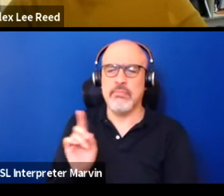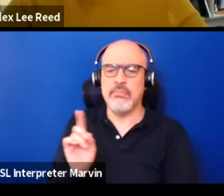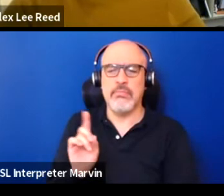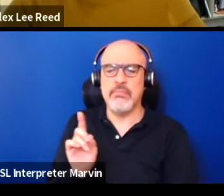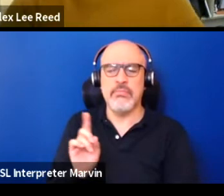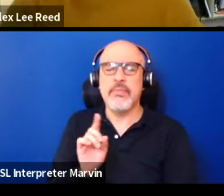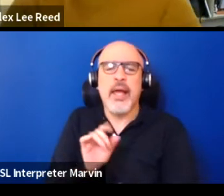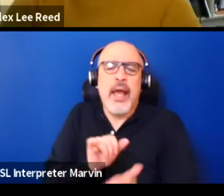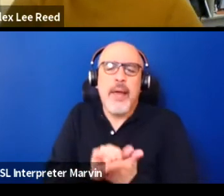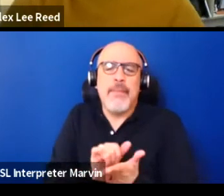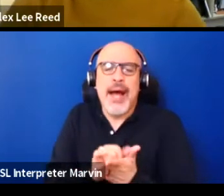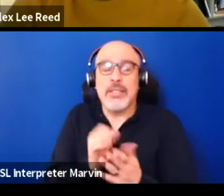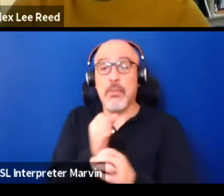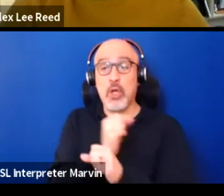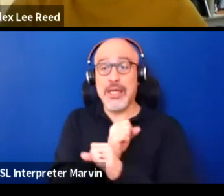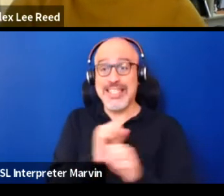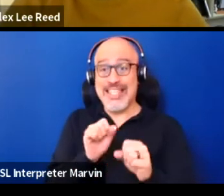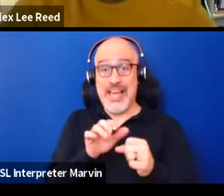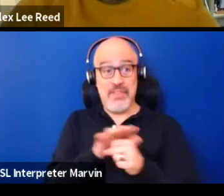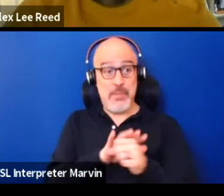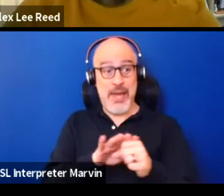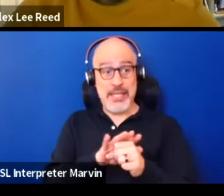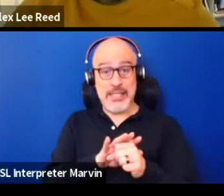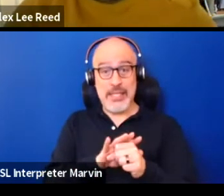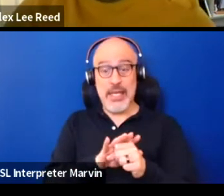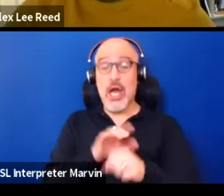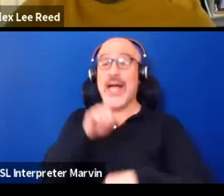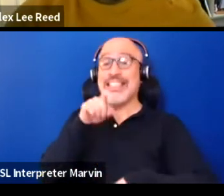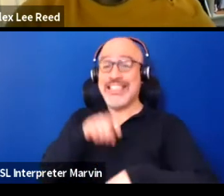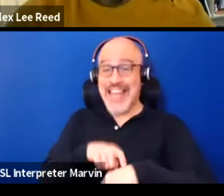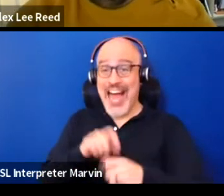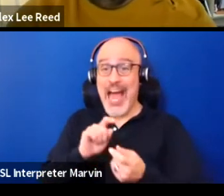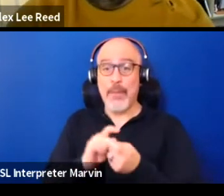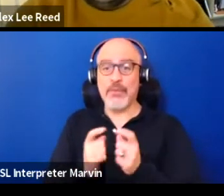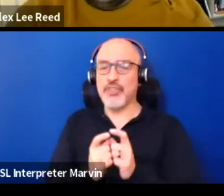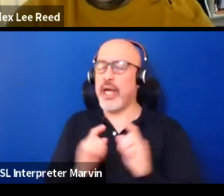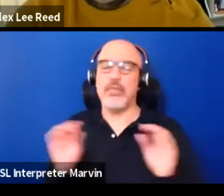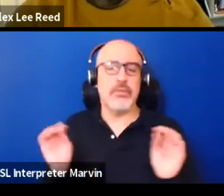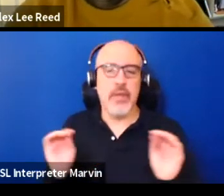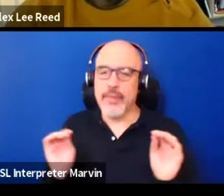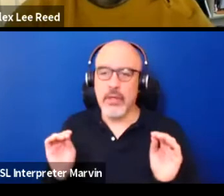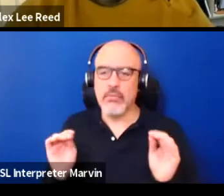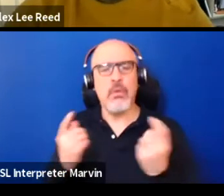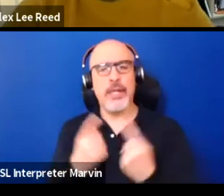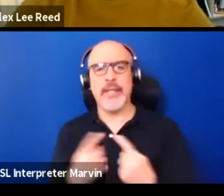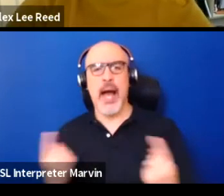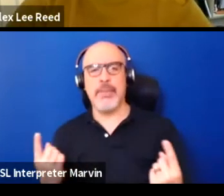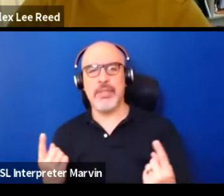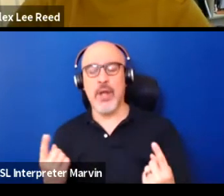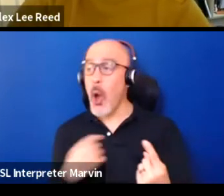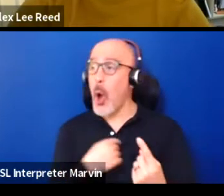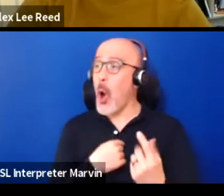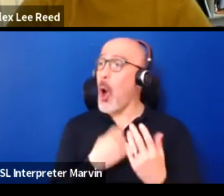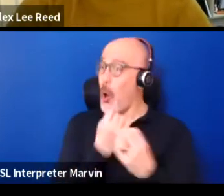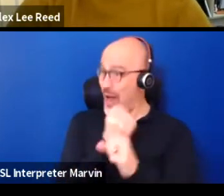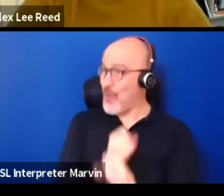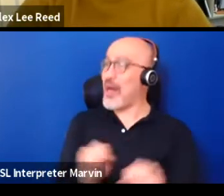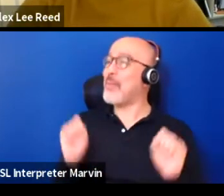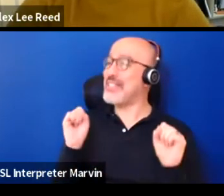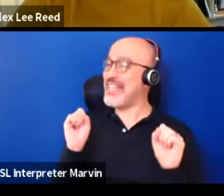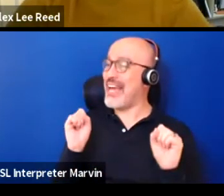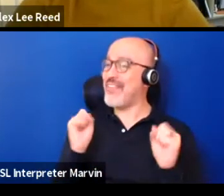safe space in a time of change. It's sort of antithetical. I want to be safe and I want to burn it all